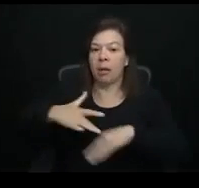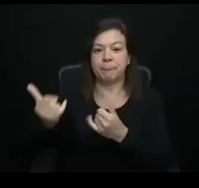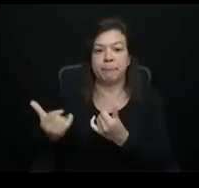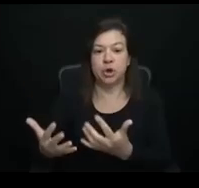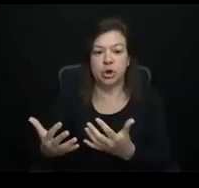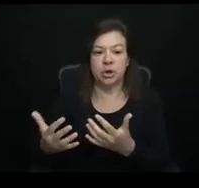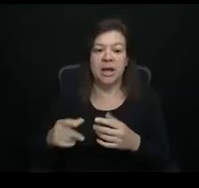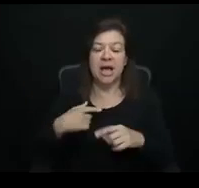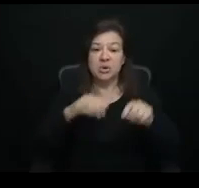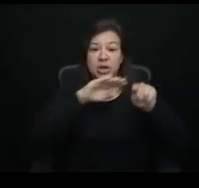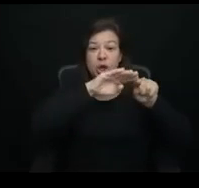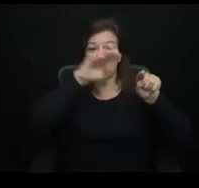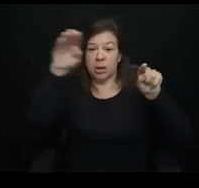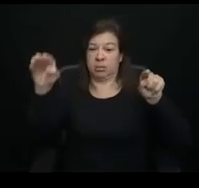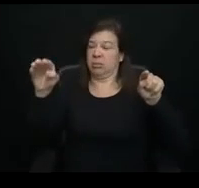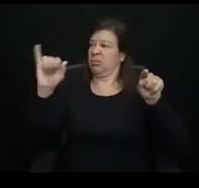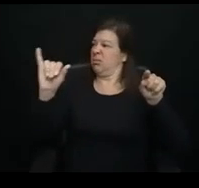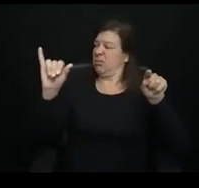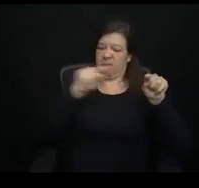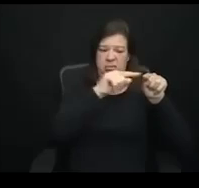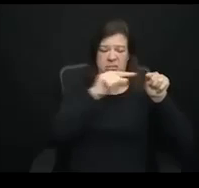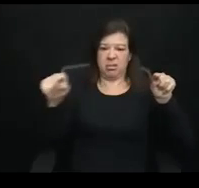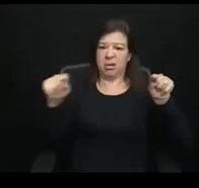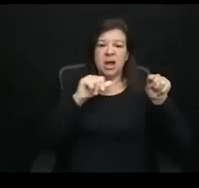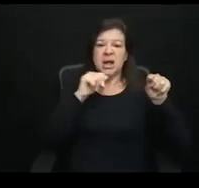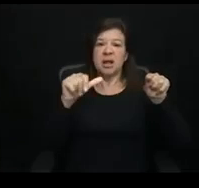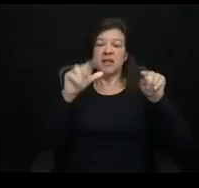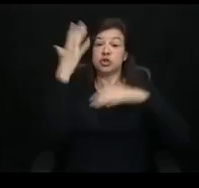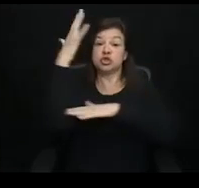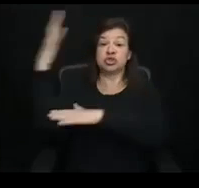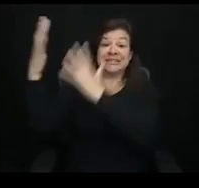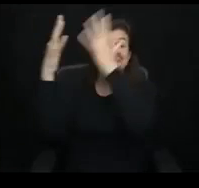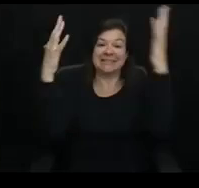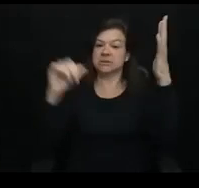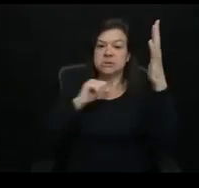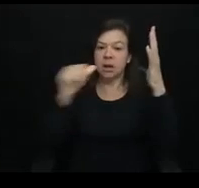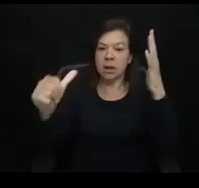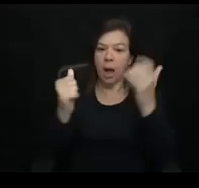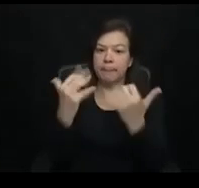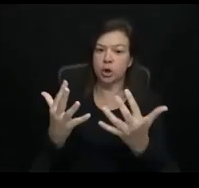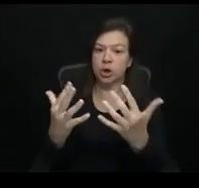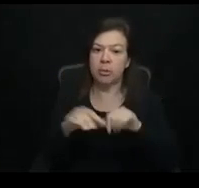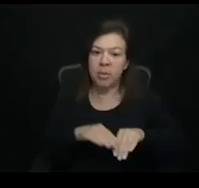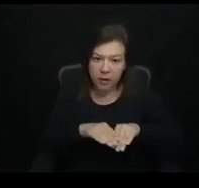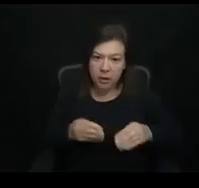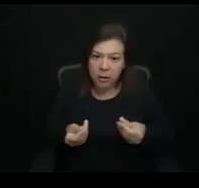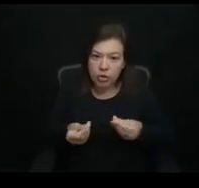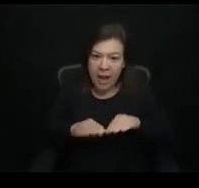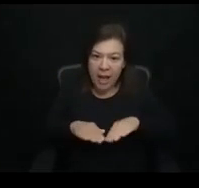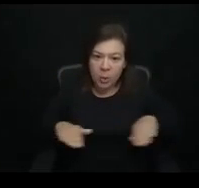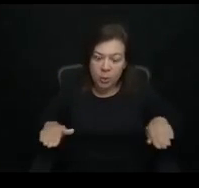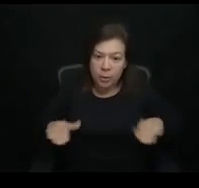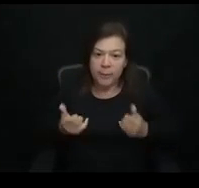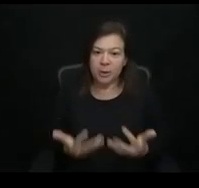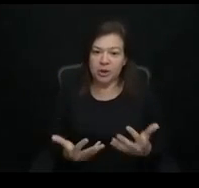canopy and not even realize that it burned because it was ground fire that burned everything on the ground, but it didn't get into the trees. So there's a variety of intensity of